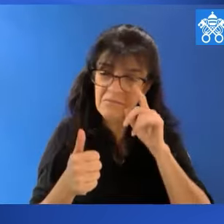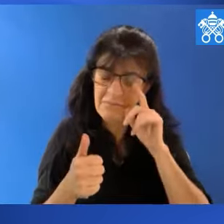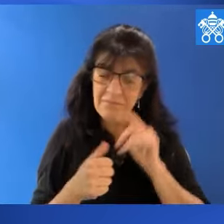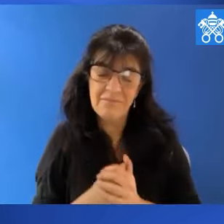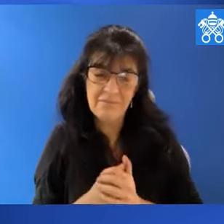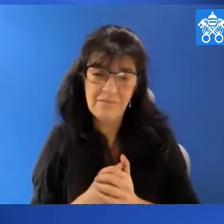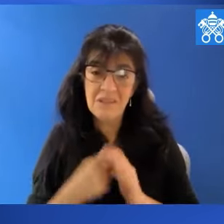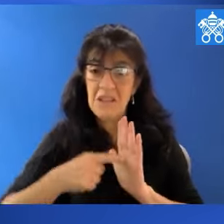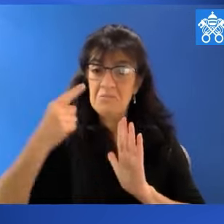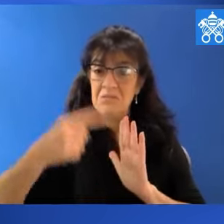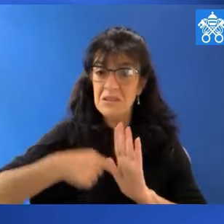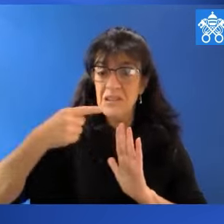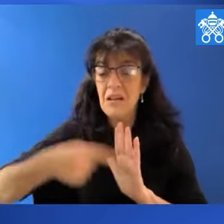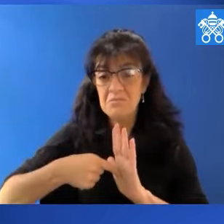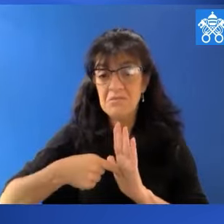times,